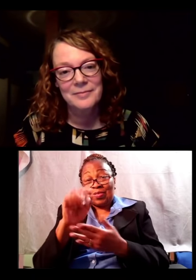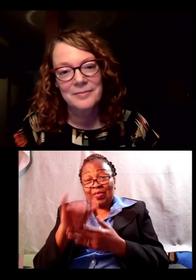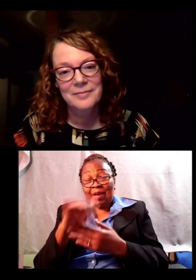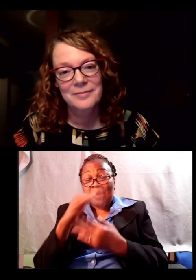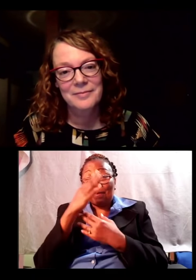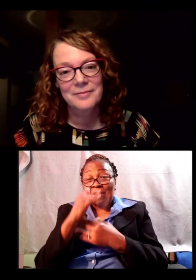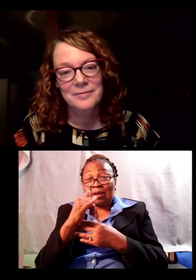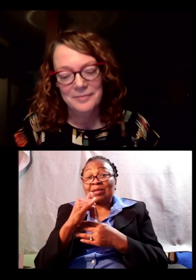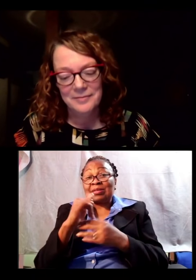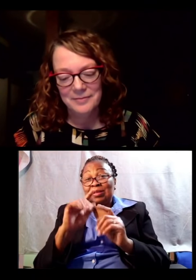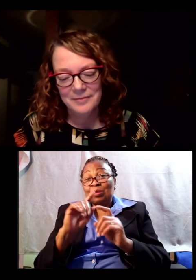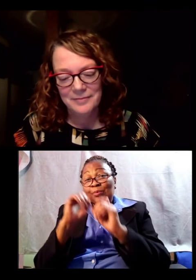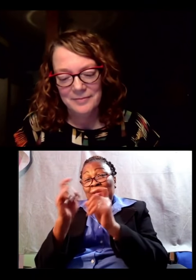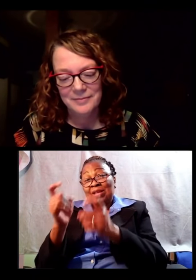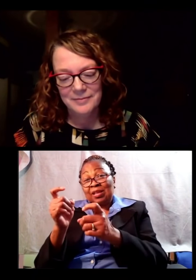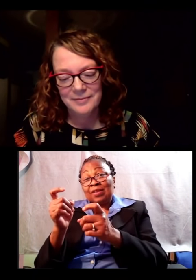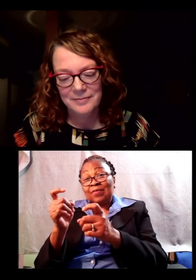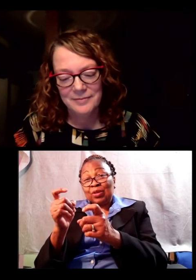been given